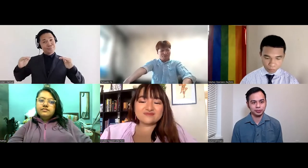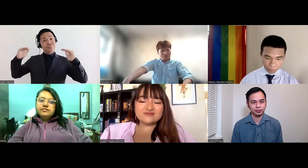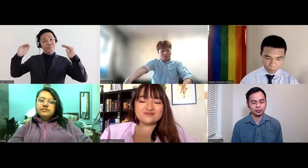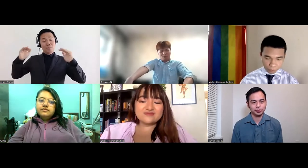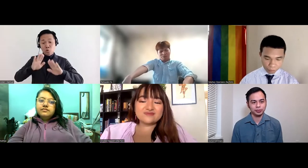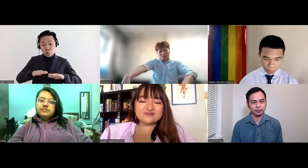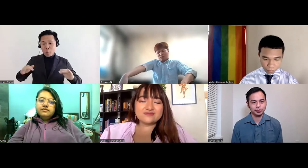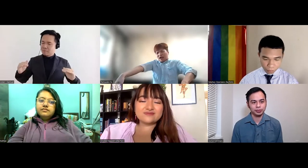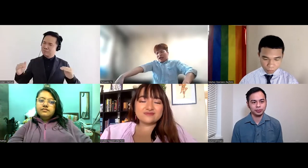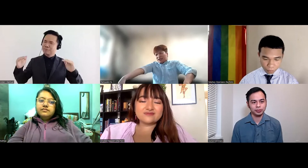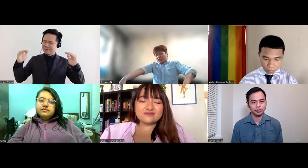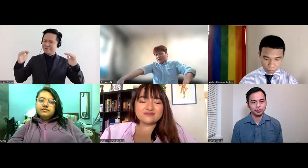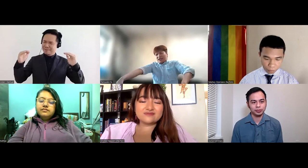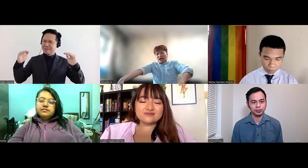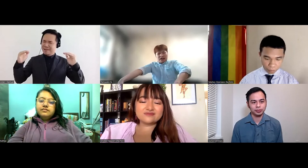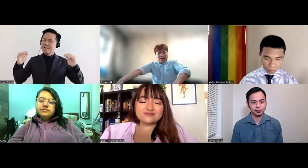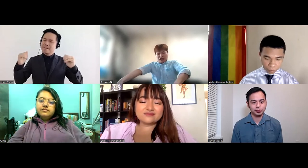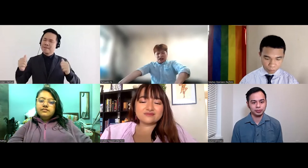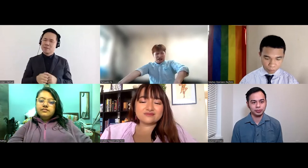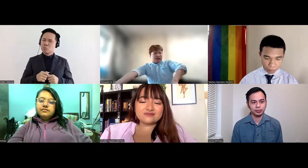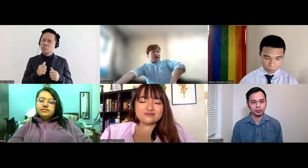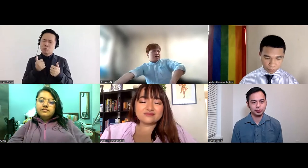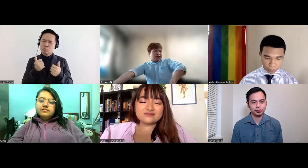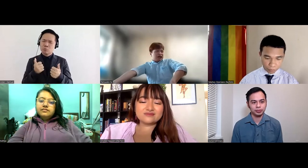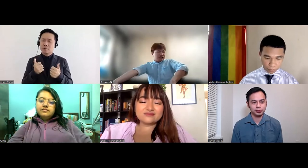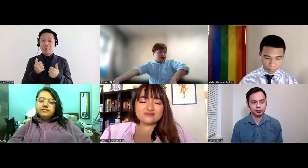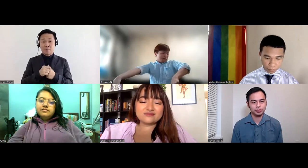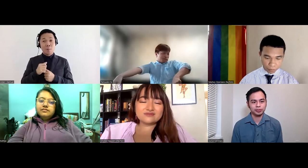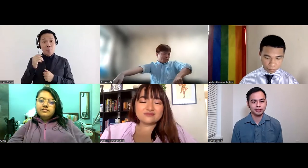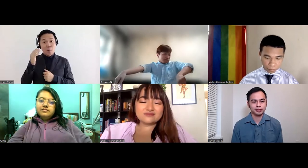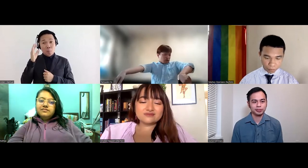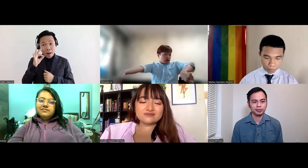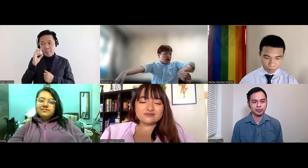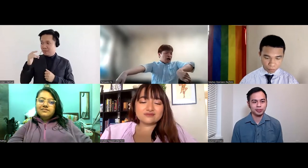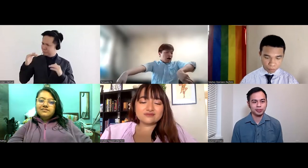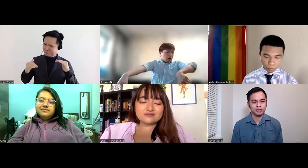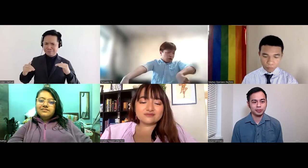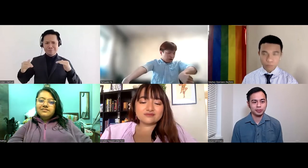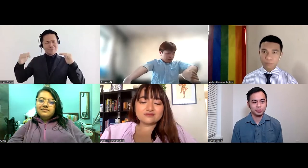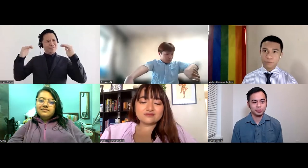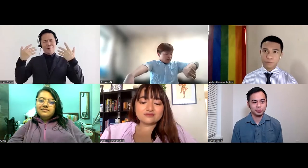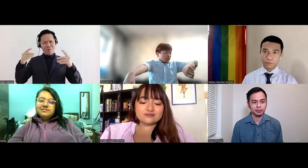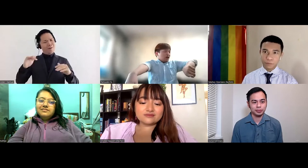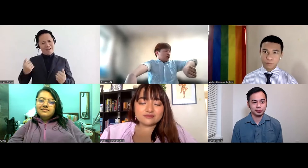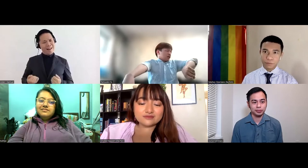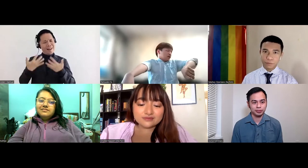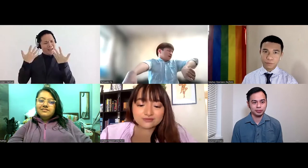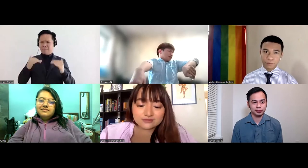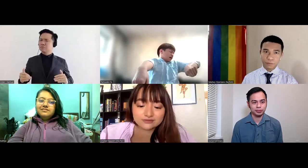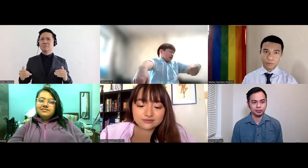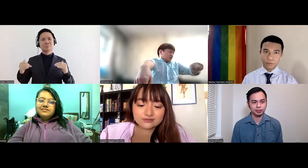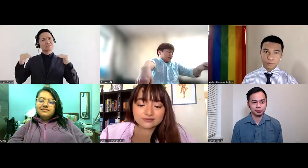challenging because people around them understand them and accept them, and because they